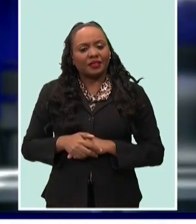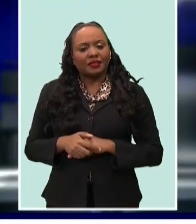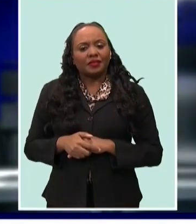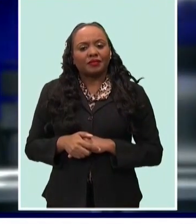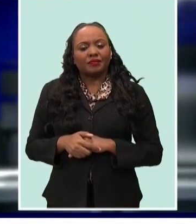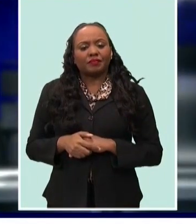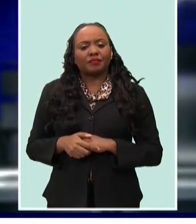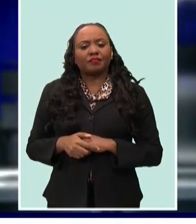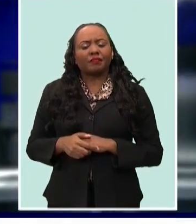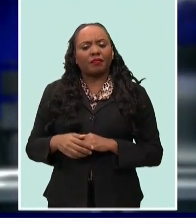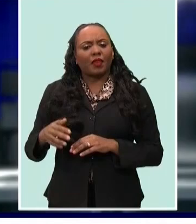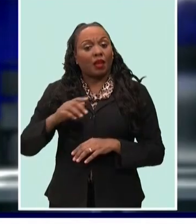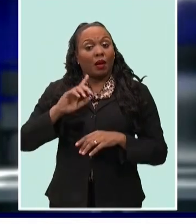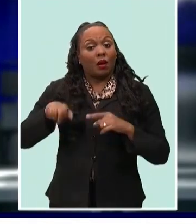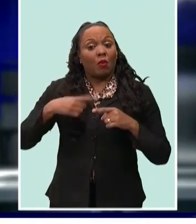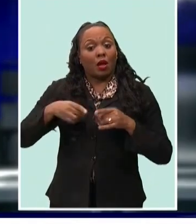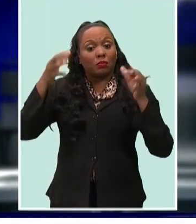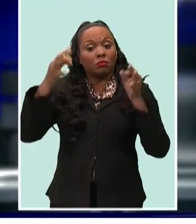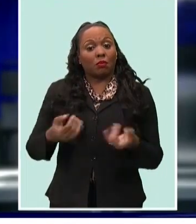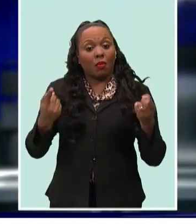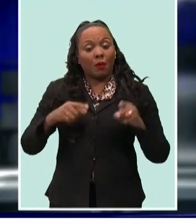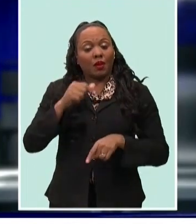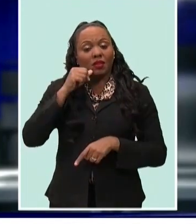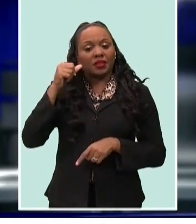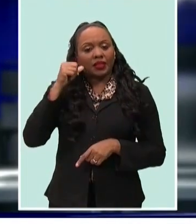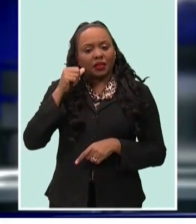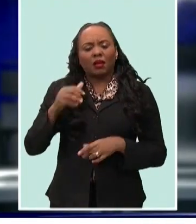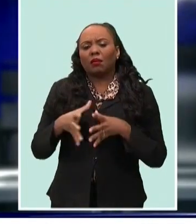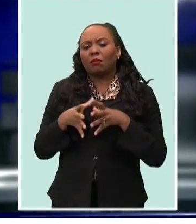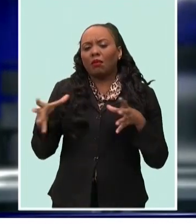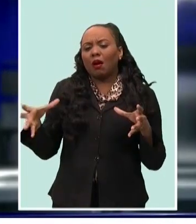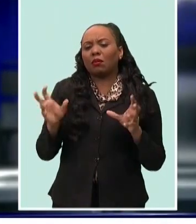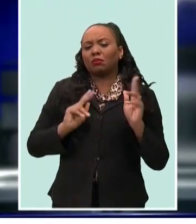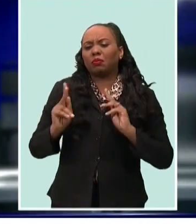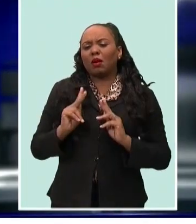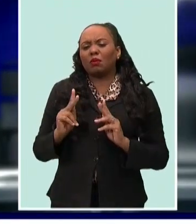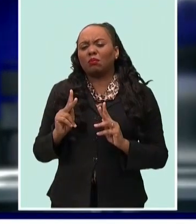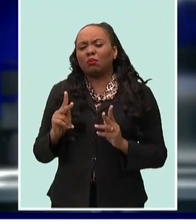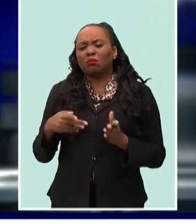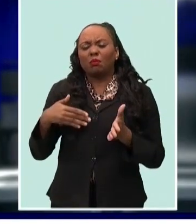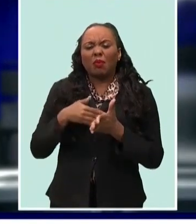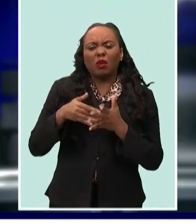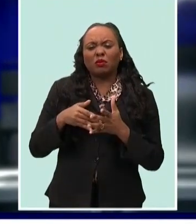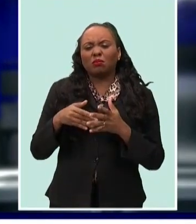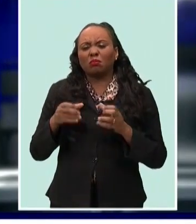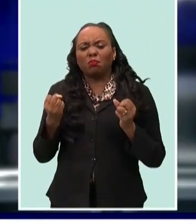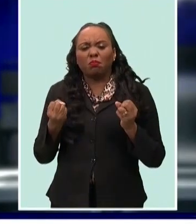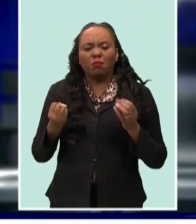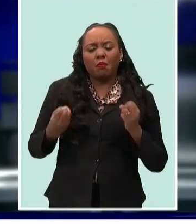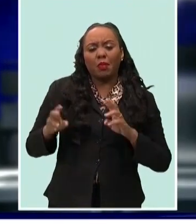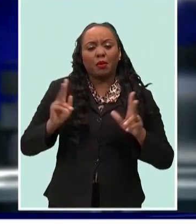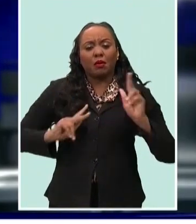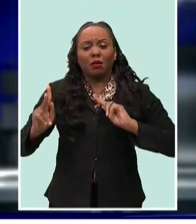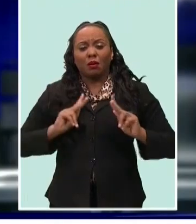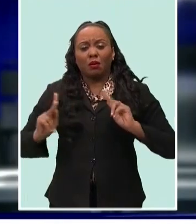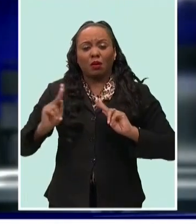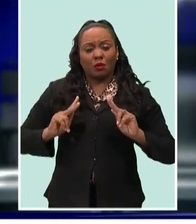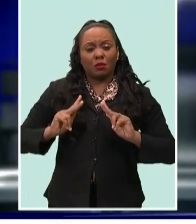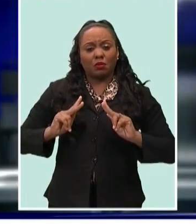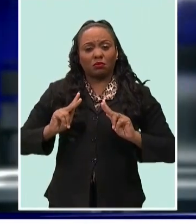found out when that decision came down yesterday. Now, naturally, it caused thousands of American Airlines flights